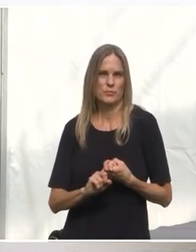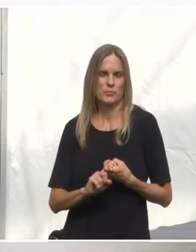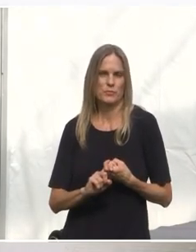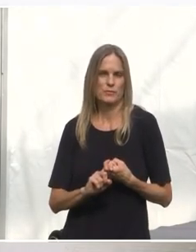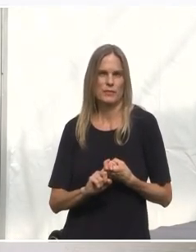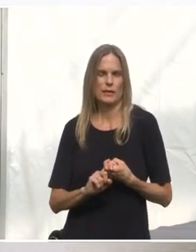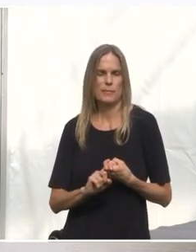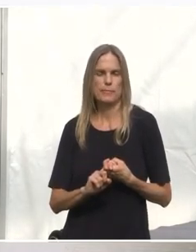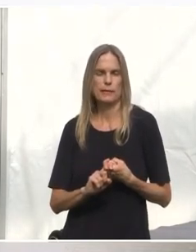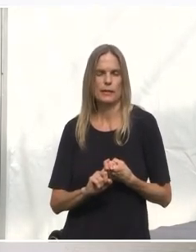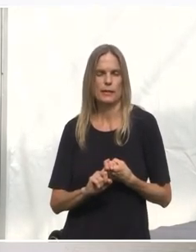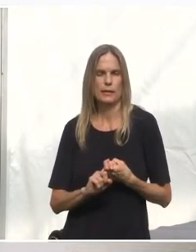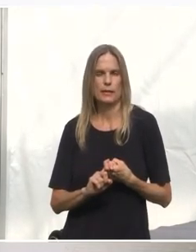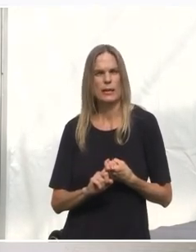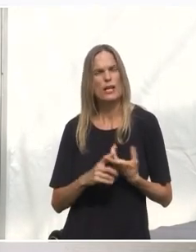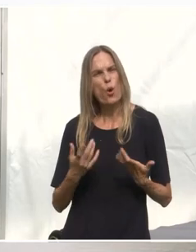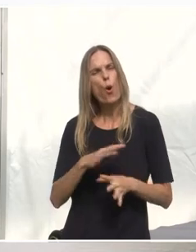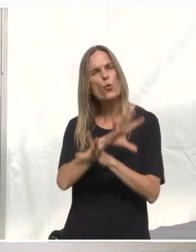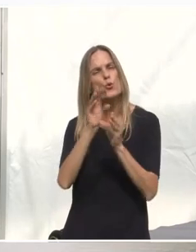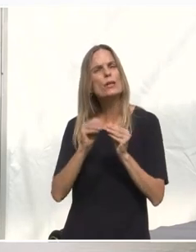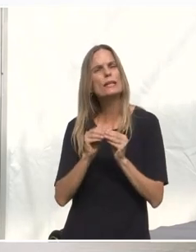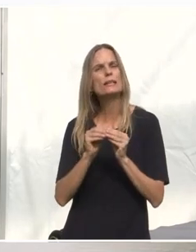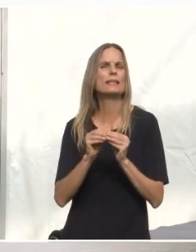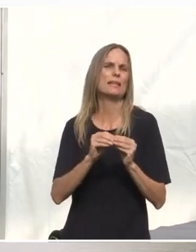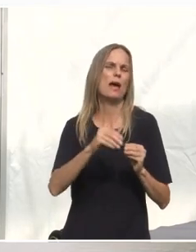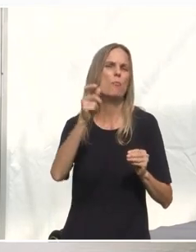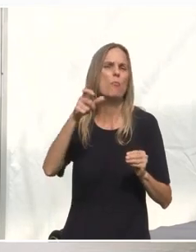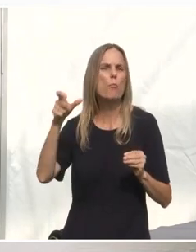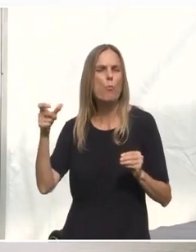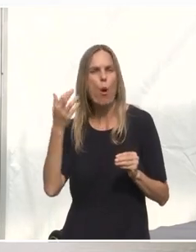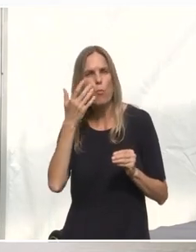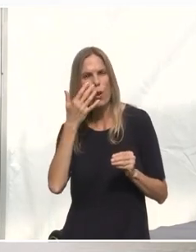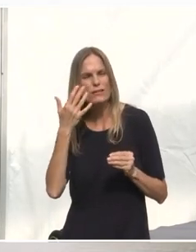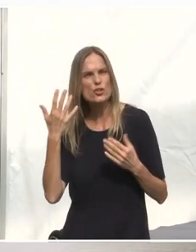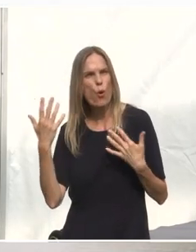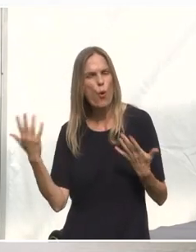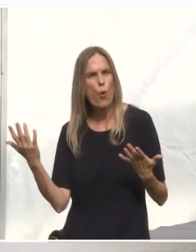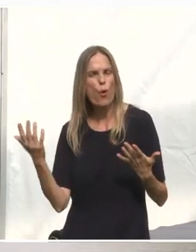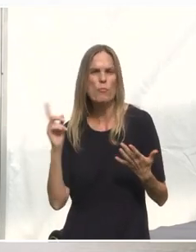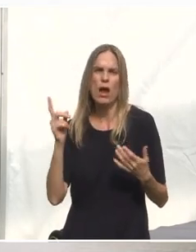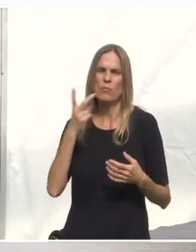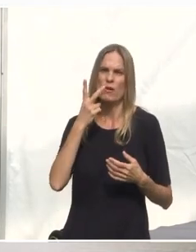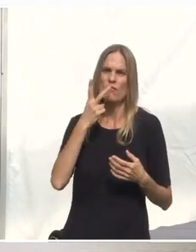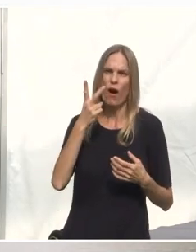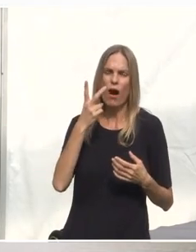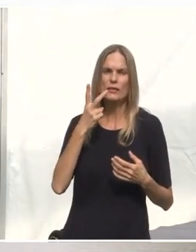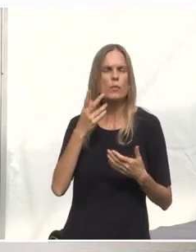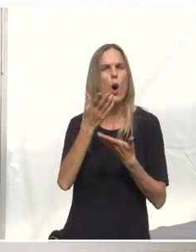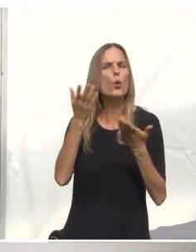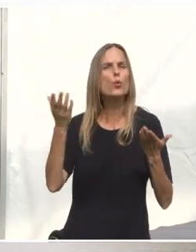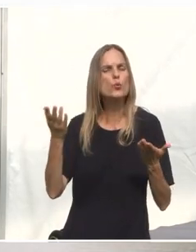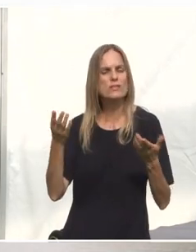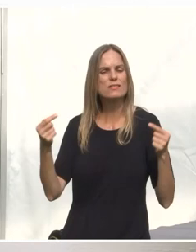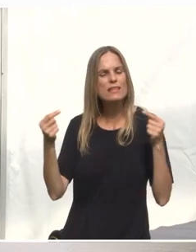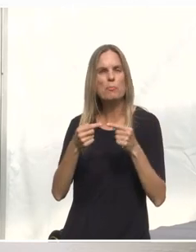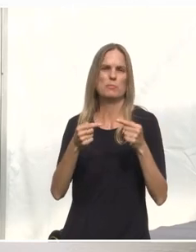again, we're hitting the general population of, and then we're looking at where, in what areas we need to specifically target